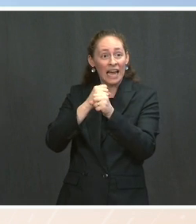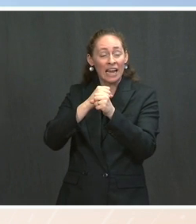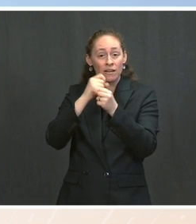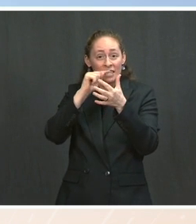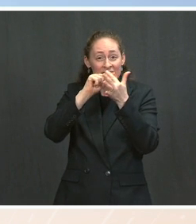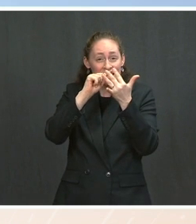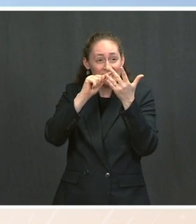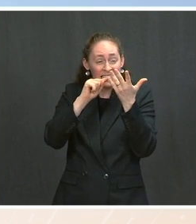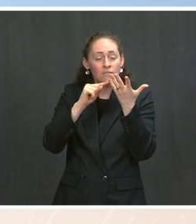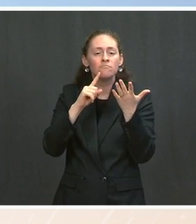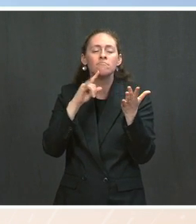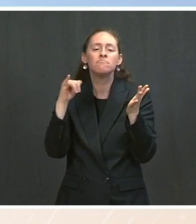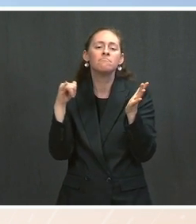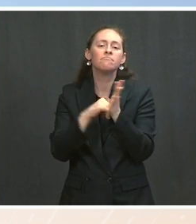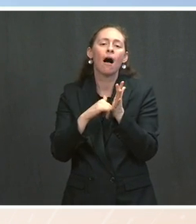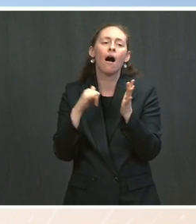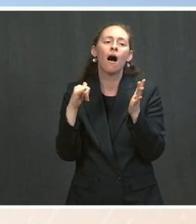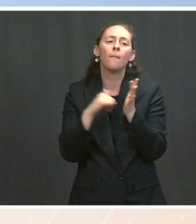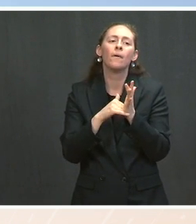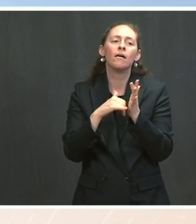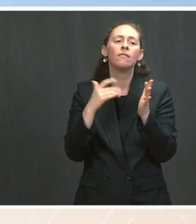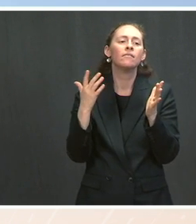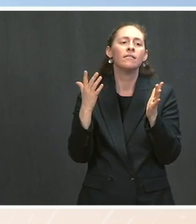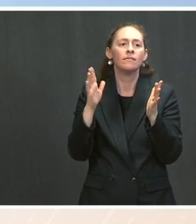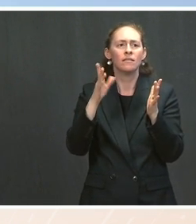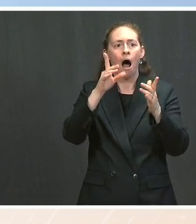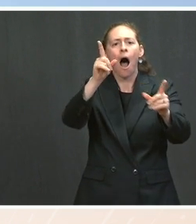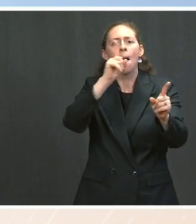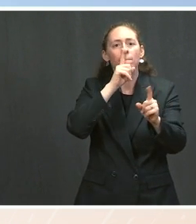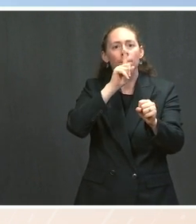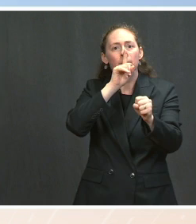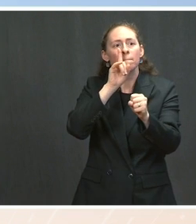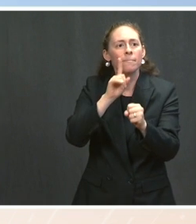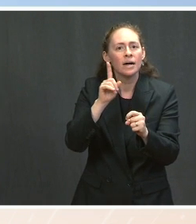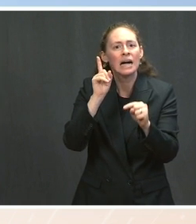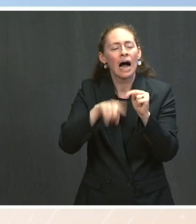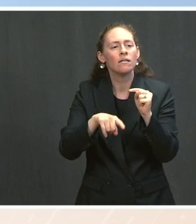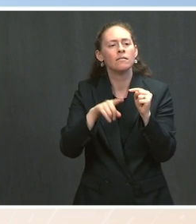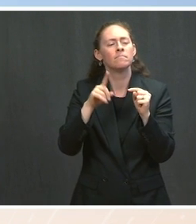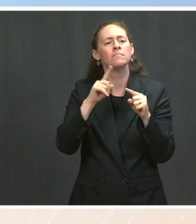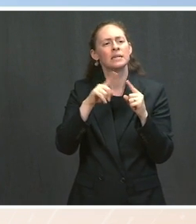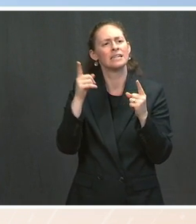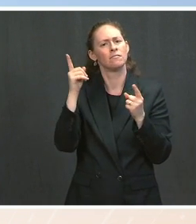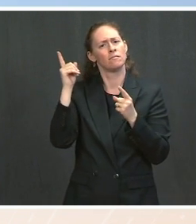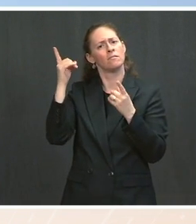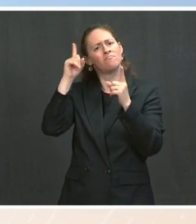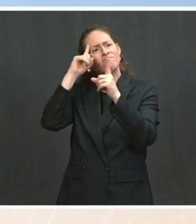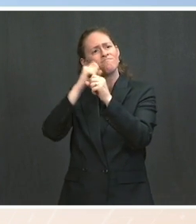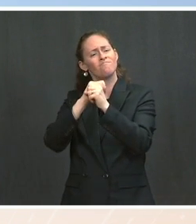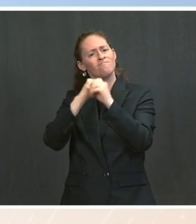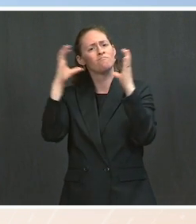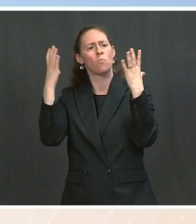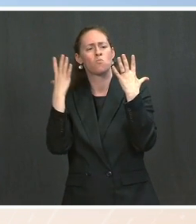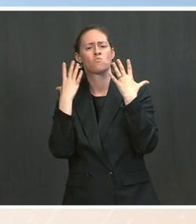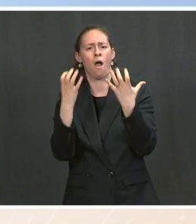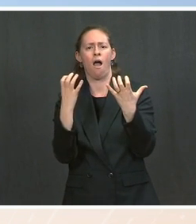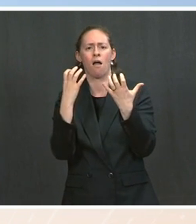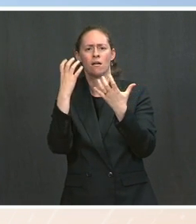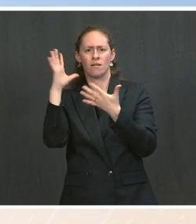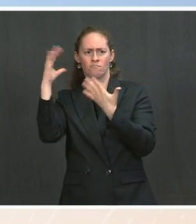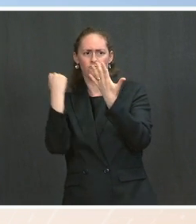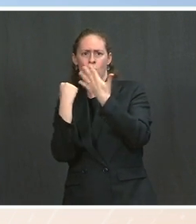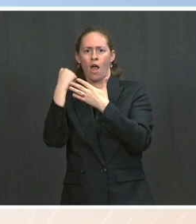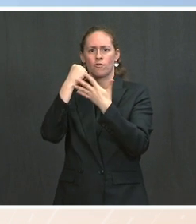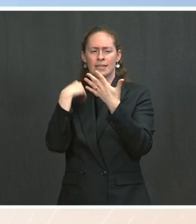won't. But that doesn't mean he's not committed to it, and it doesn't mean that he doesn't have a desire to move all of these agenda items forward that he talked about in his joint session